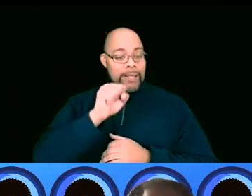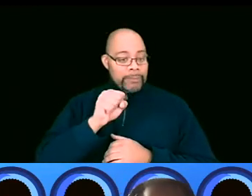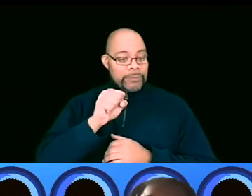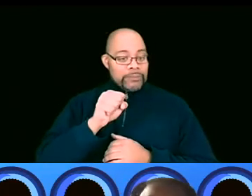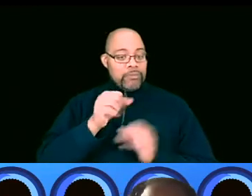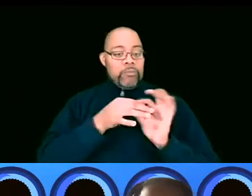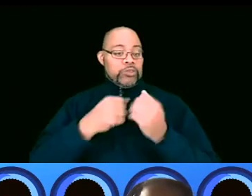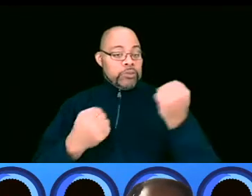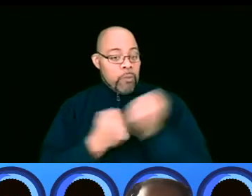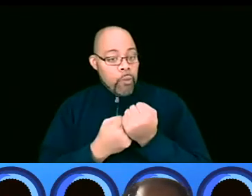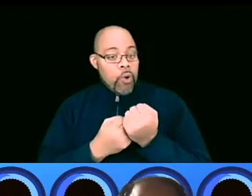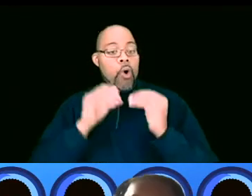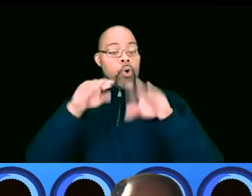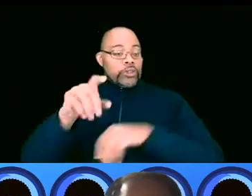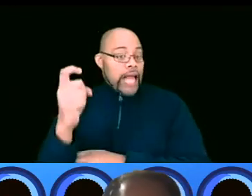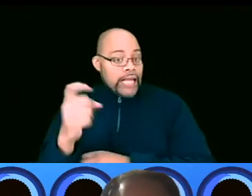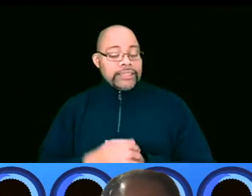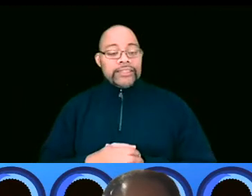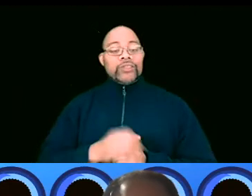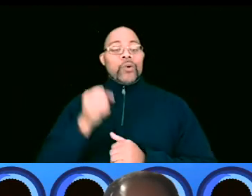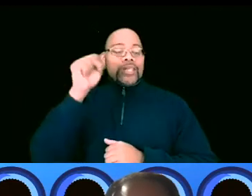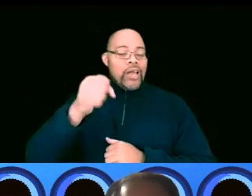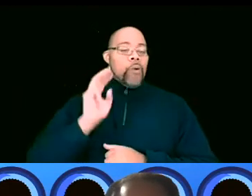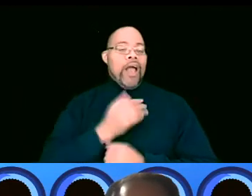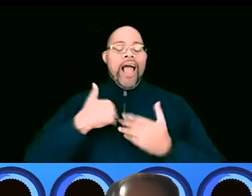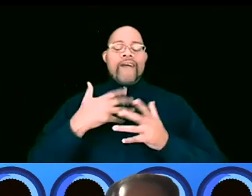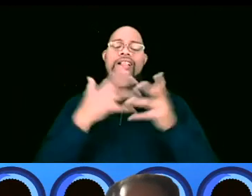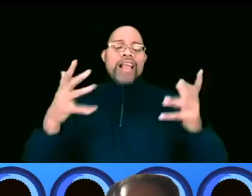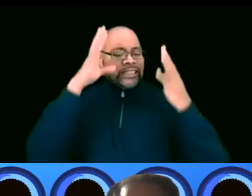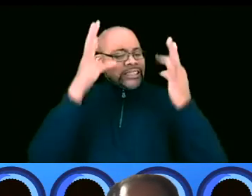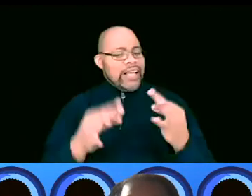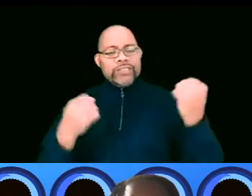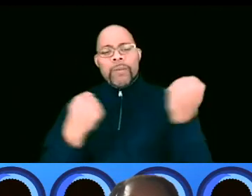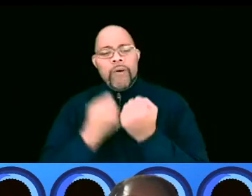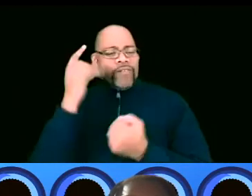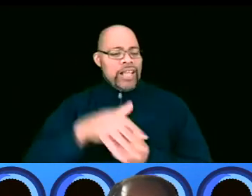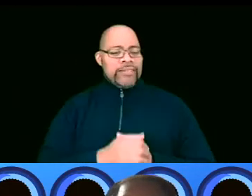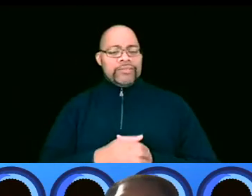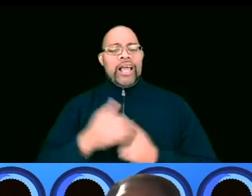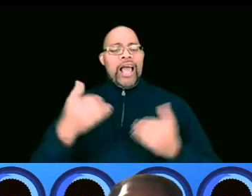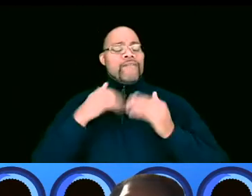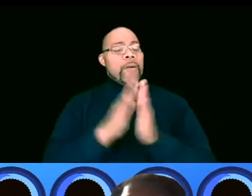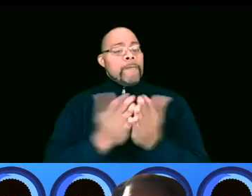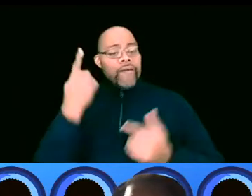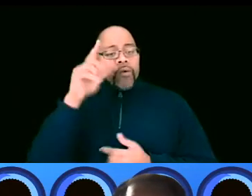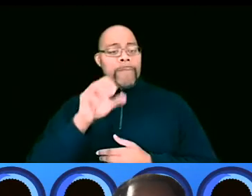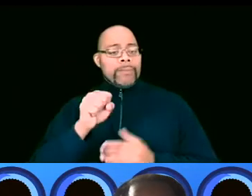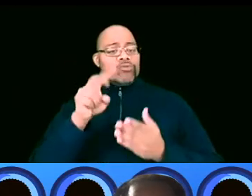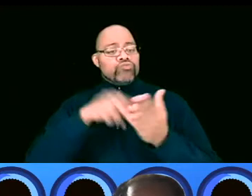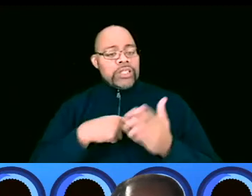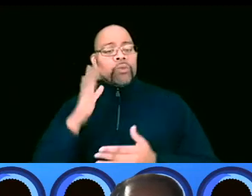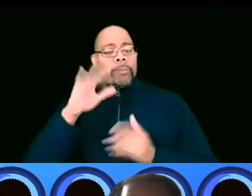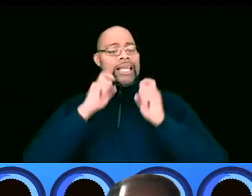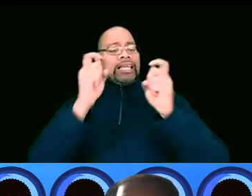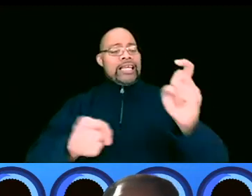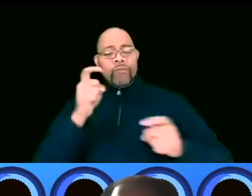BIMS throwing some support, OceanX. So yes, we have a lot of definitely supporters for that. We have books for the BIMS Reads. We're going to